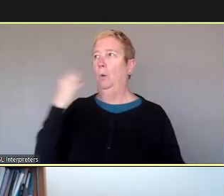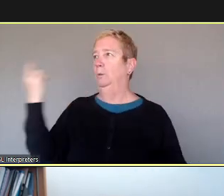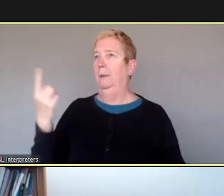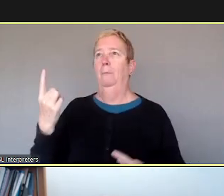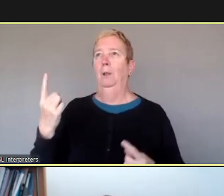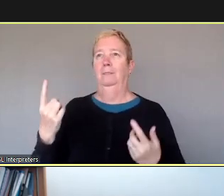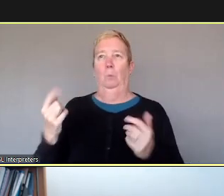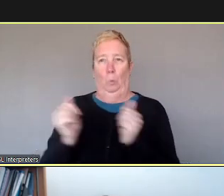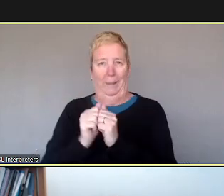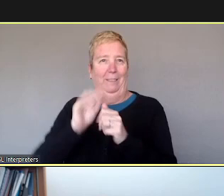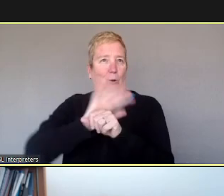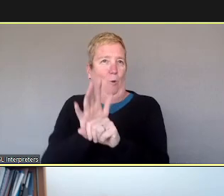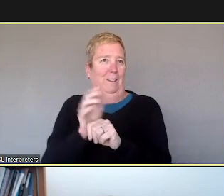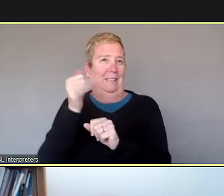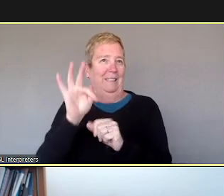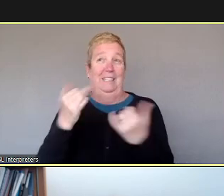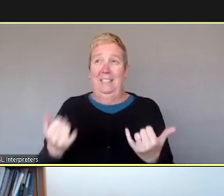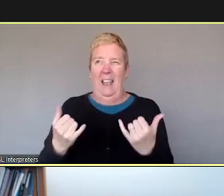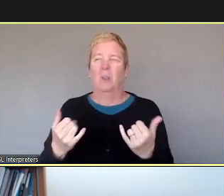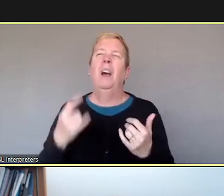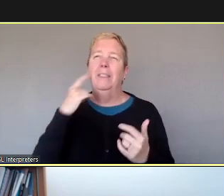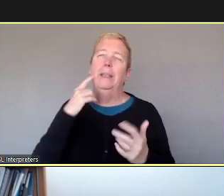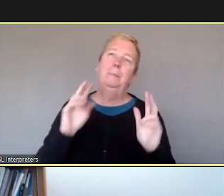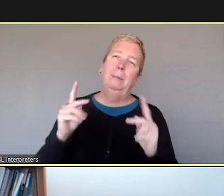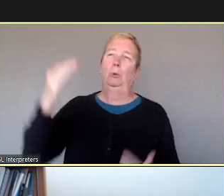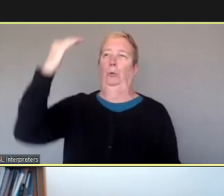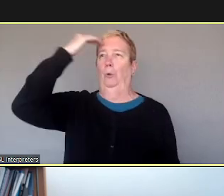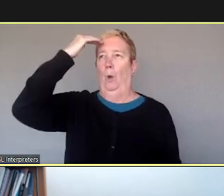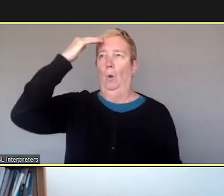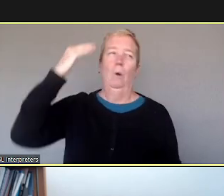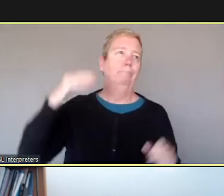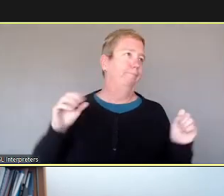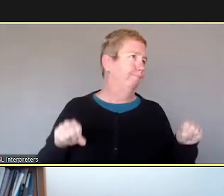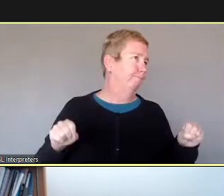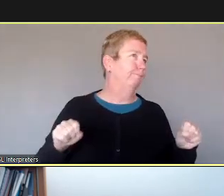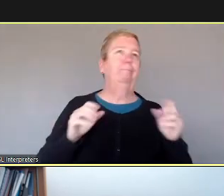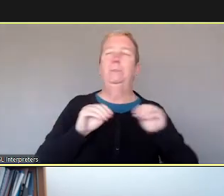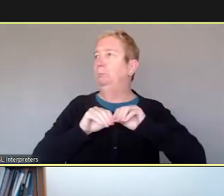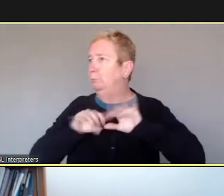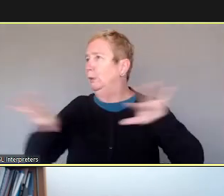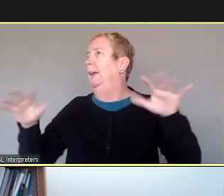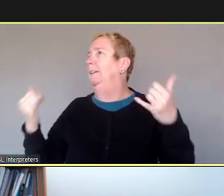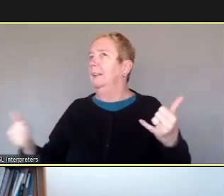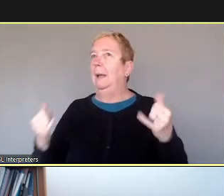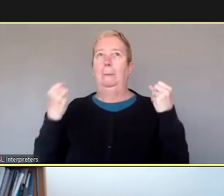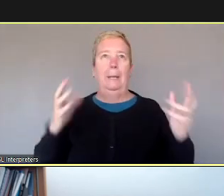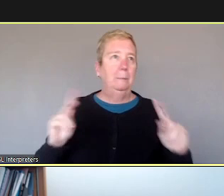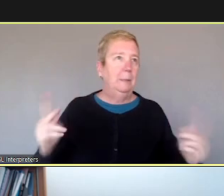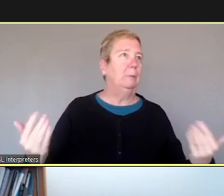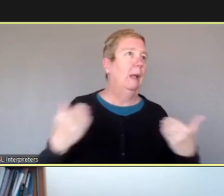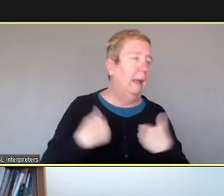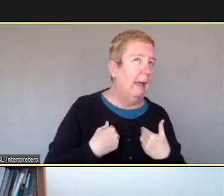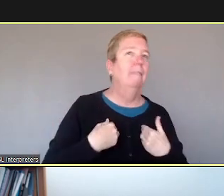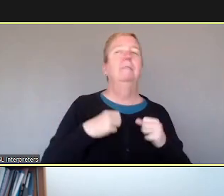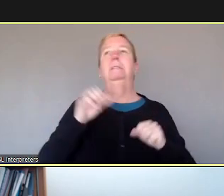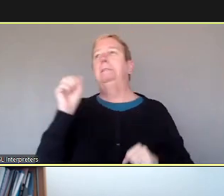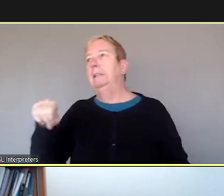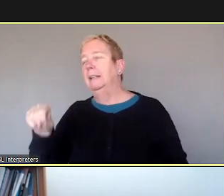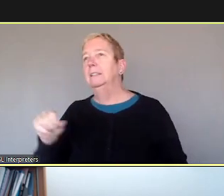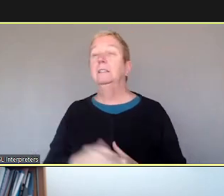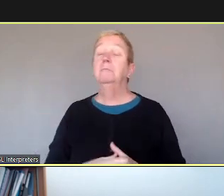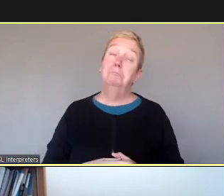COVID-19. So I think most people are aware that there are a large amount of infections happening in the community. And you